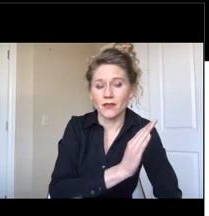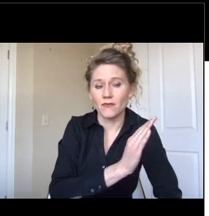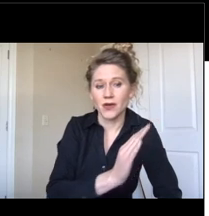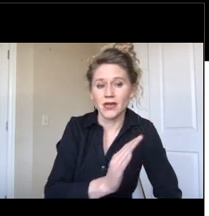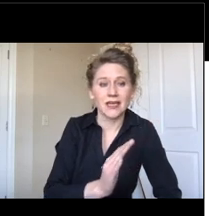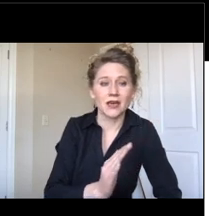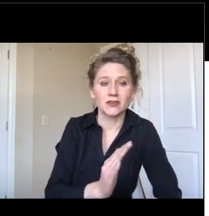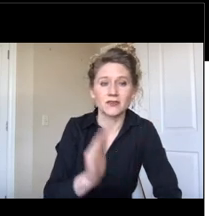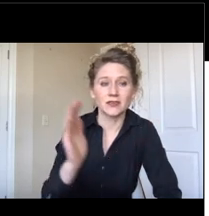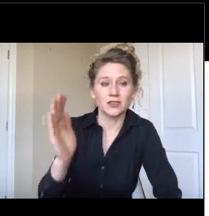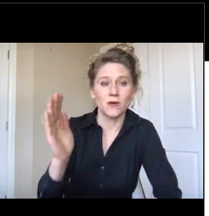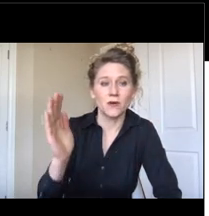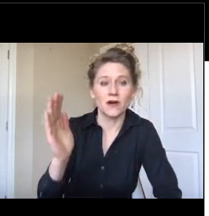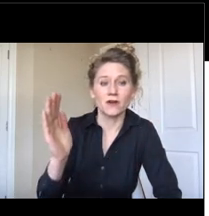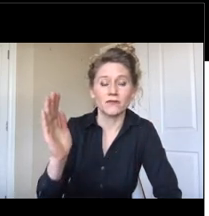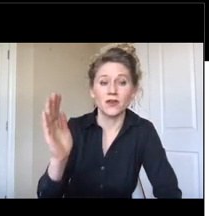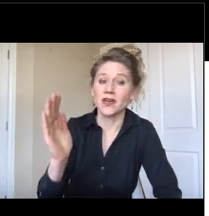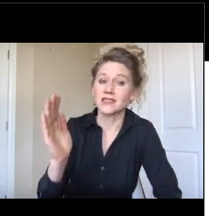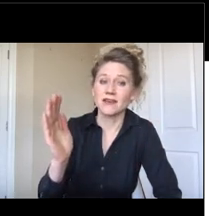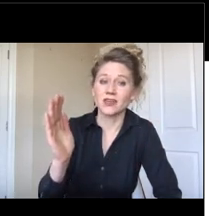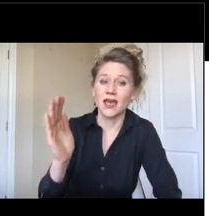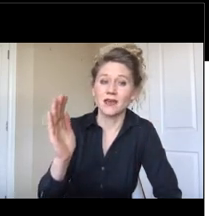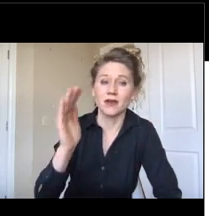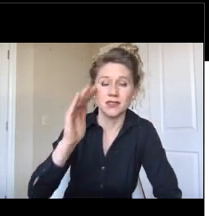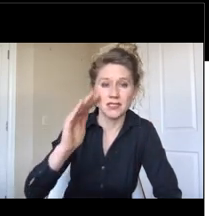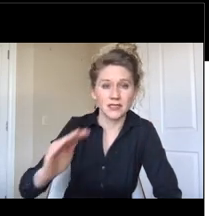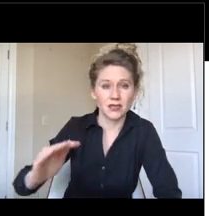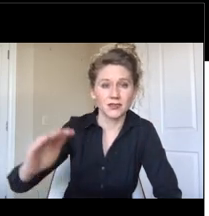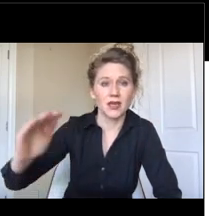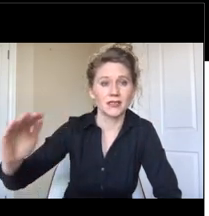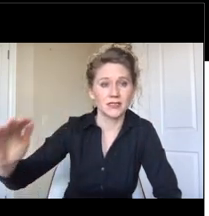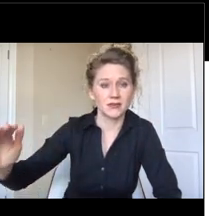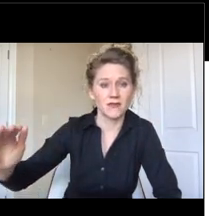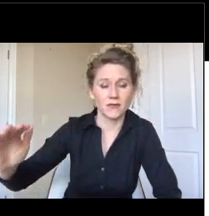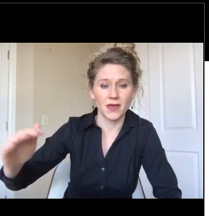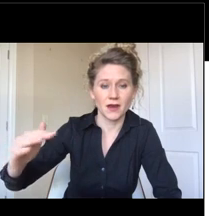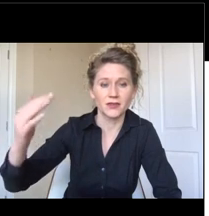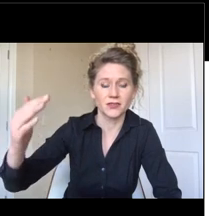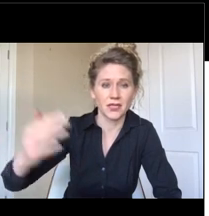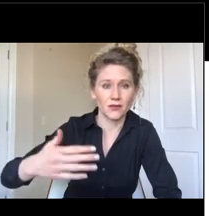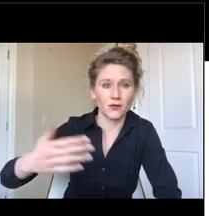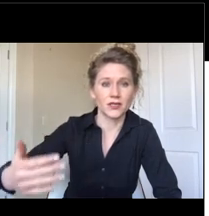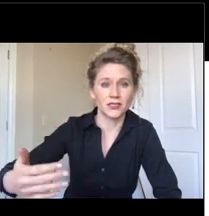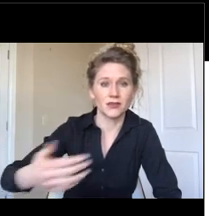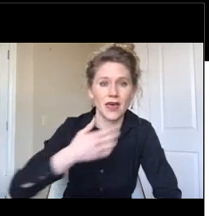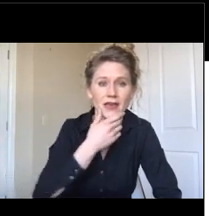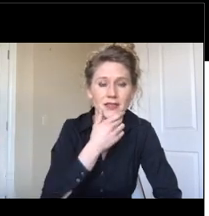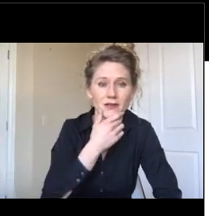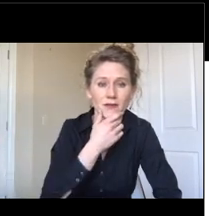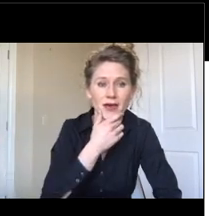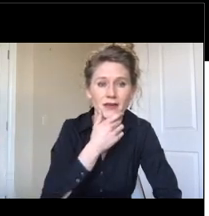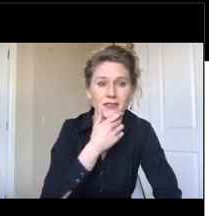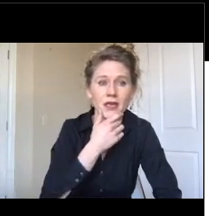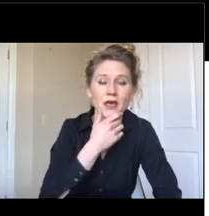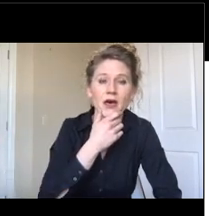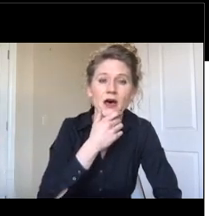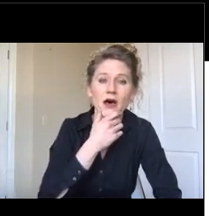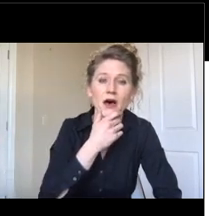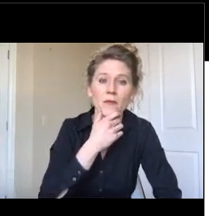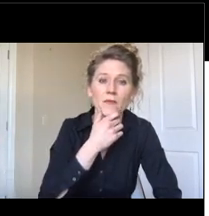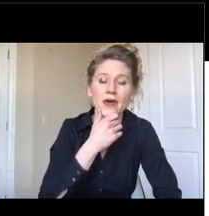78.9. 4 years later, 2012, you're at a 78, right? We see it start to kind of deteriorate from there, understand the correlation of adding centerline